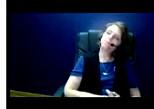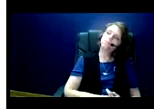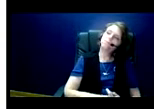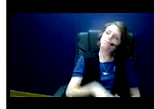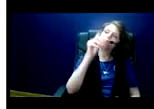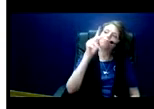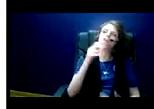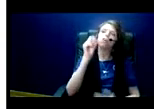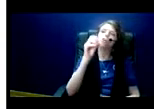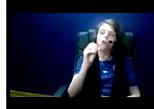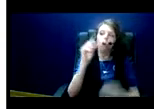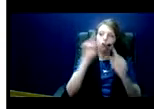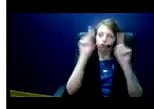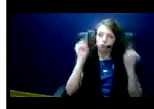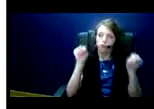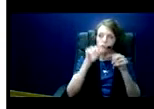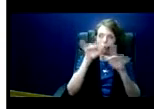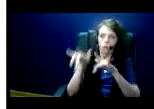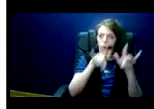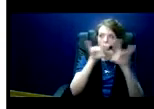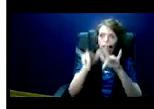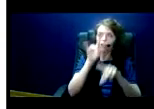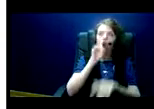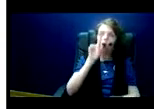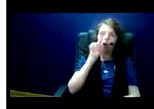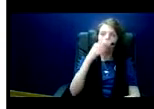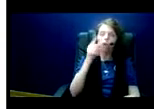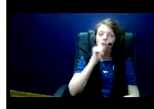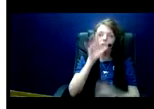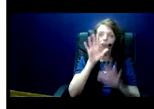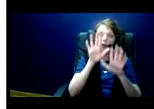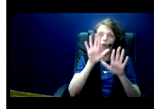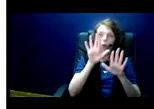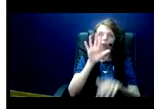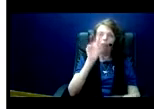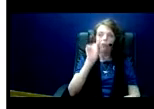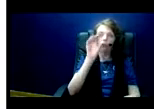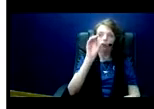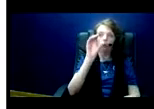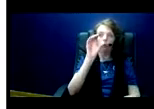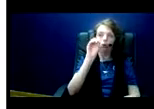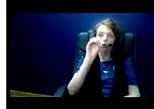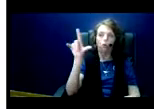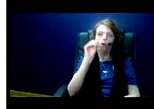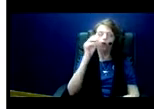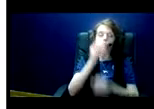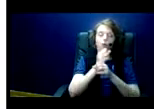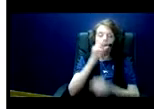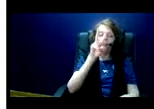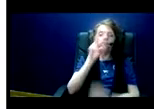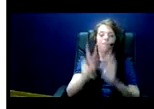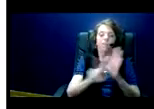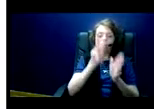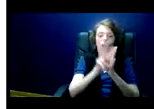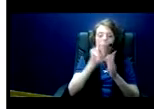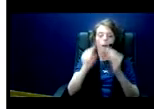Great. So screen recordings are another really great tool. So this is when you take a screen capture or video of